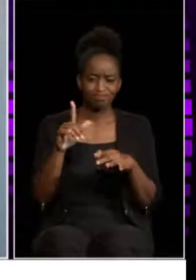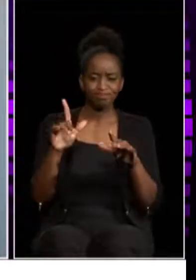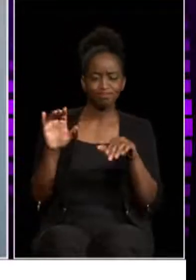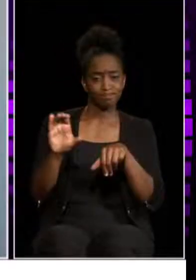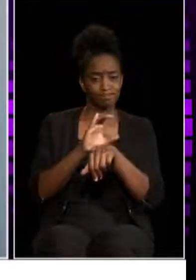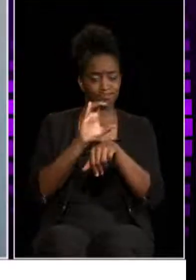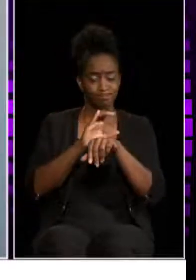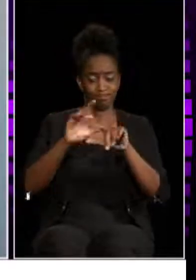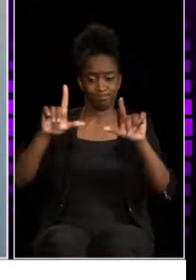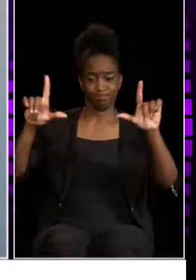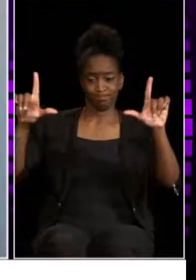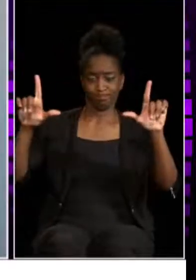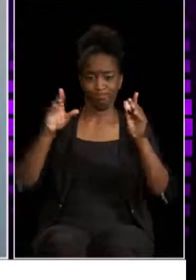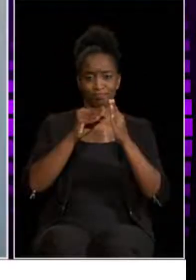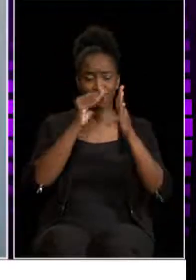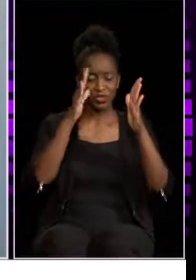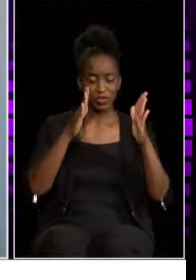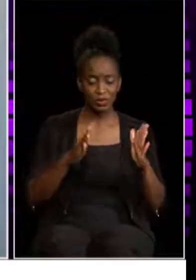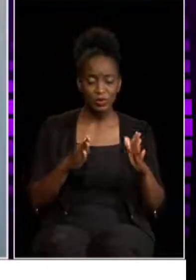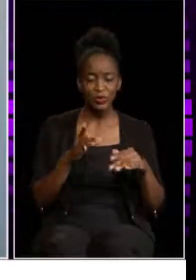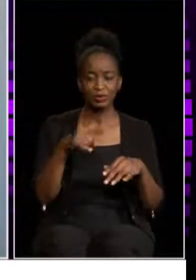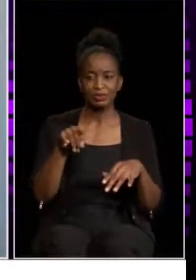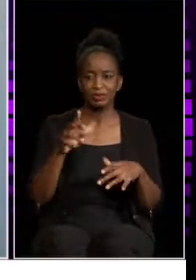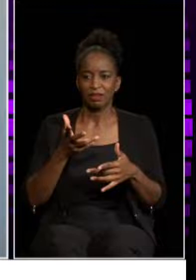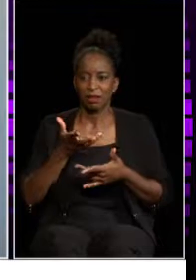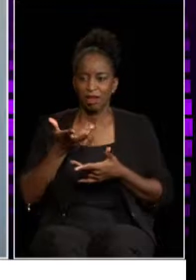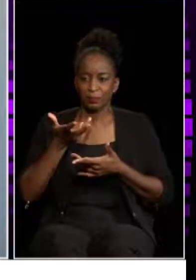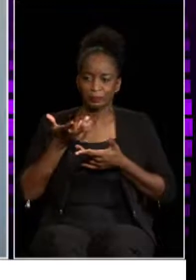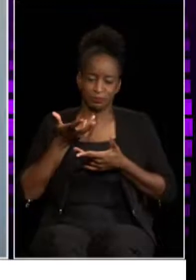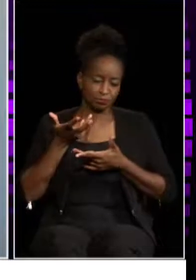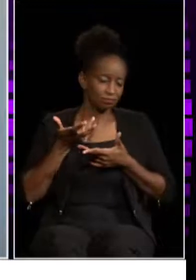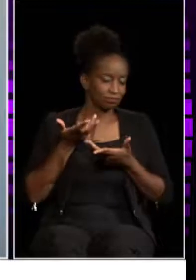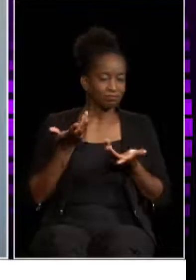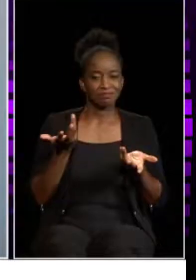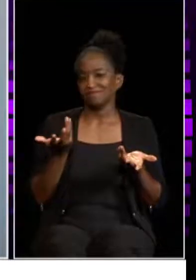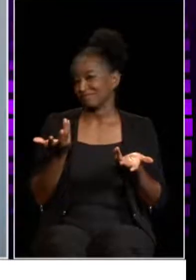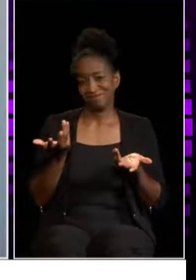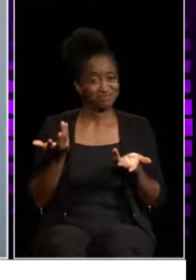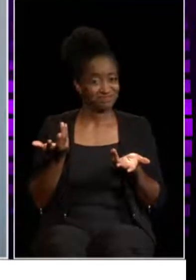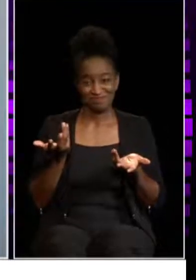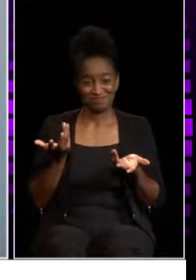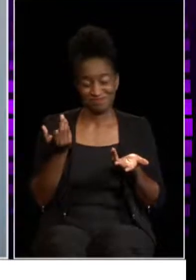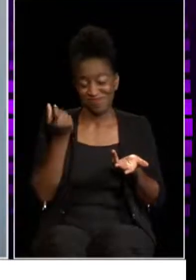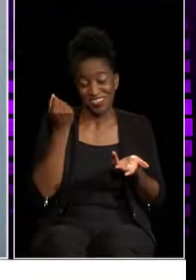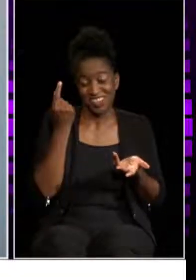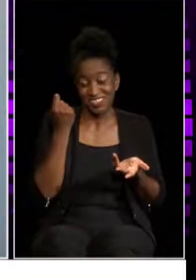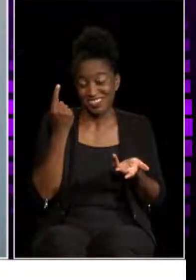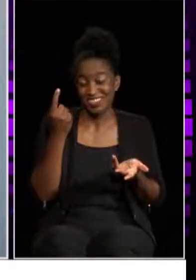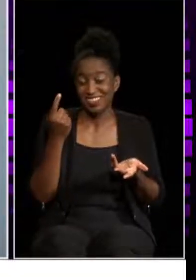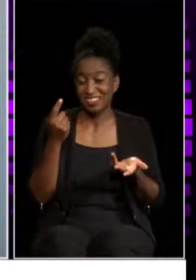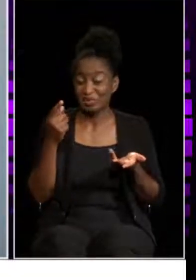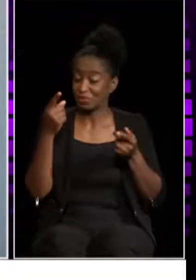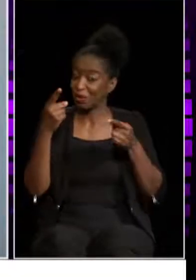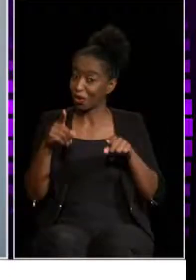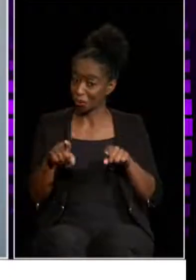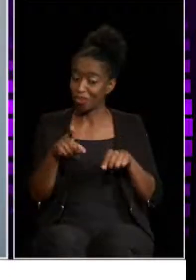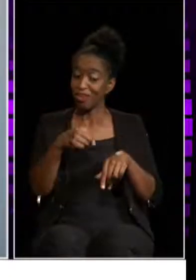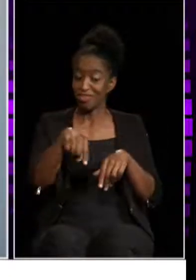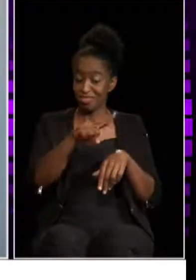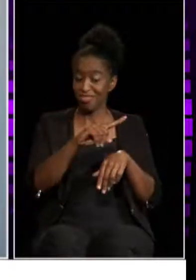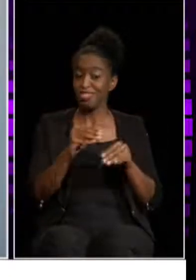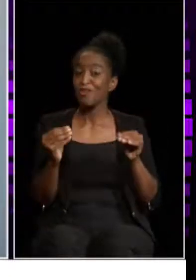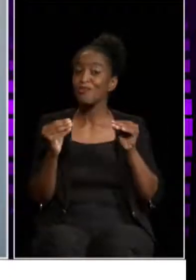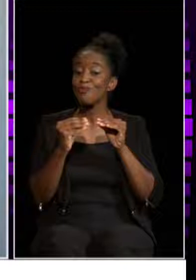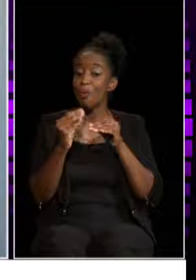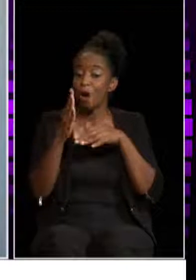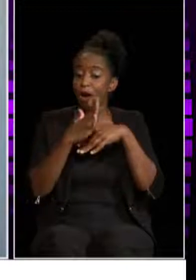that with the online, they seem more comfortable speaking than face-to-face. But it has been working out well, and we all